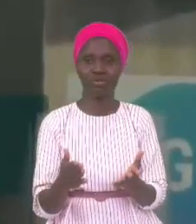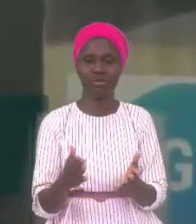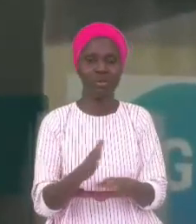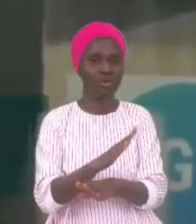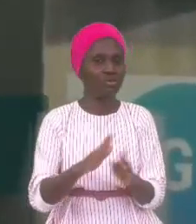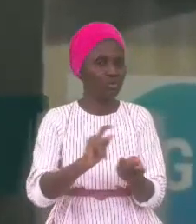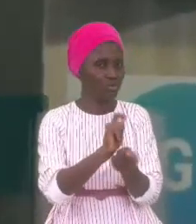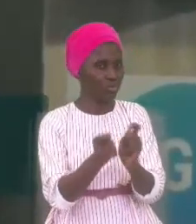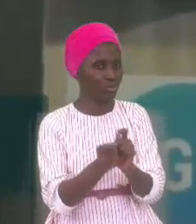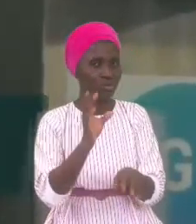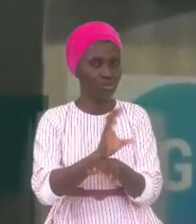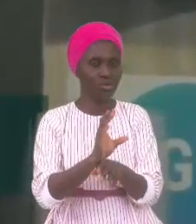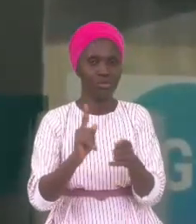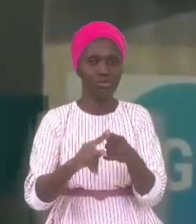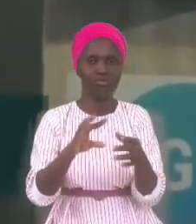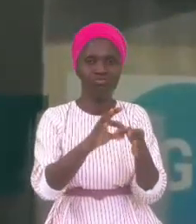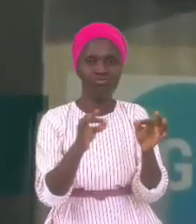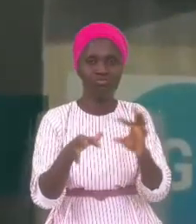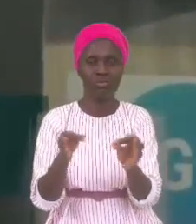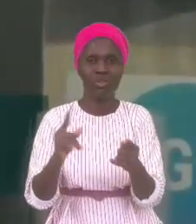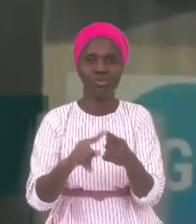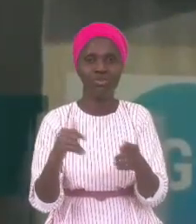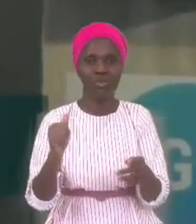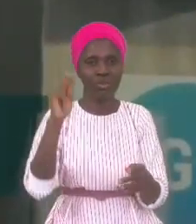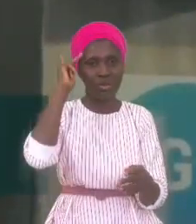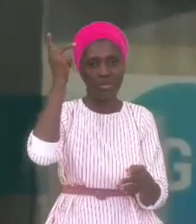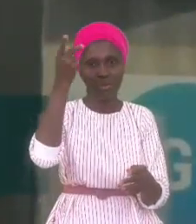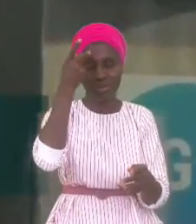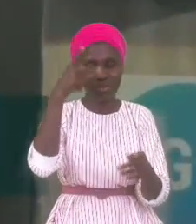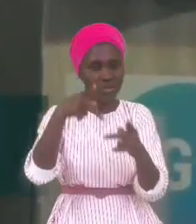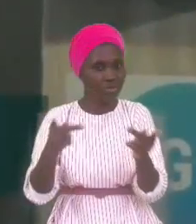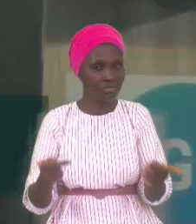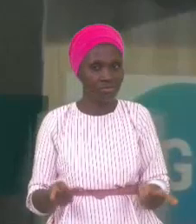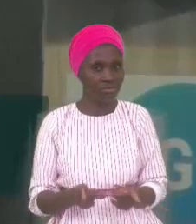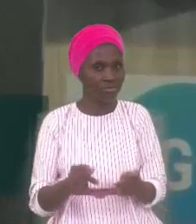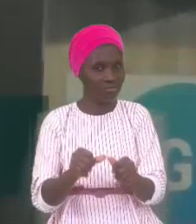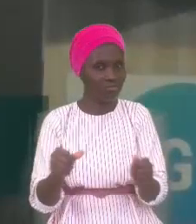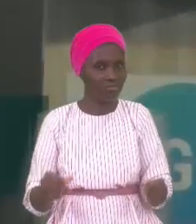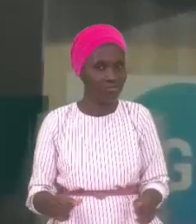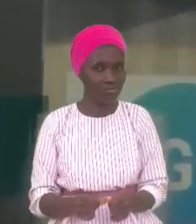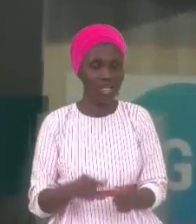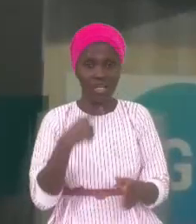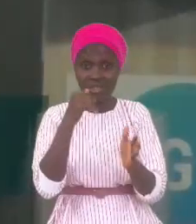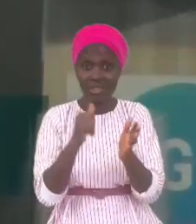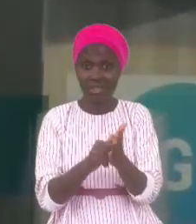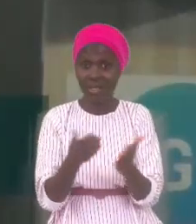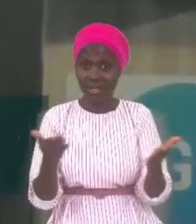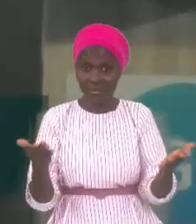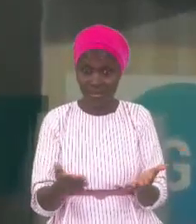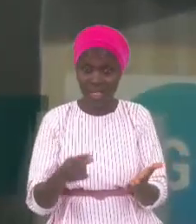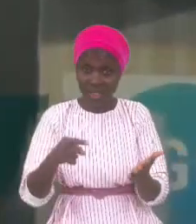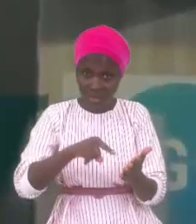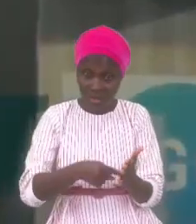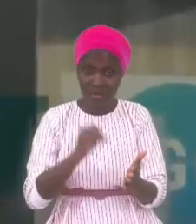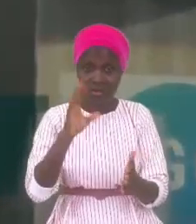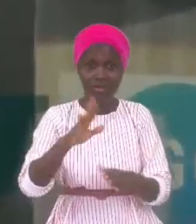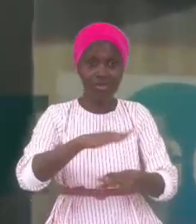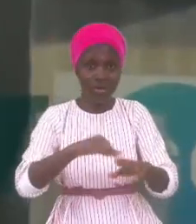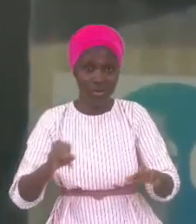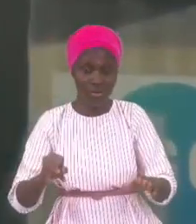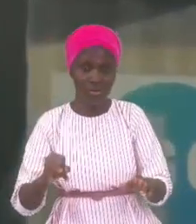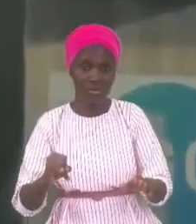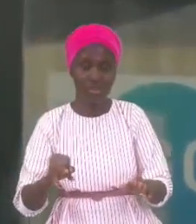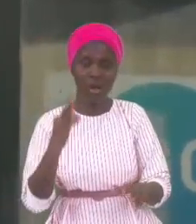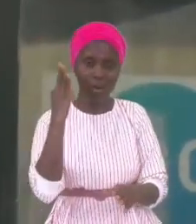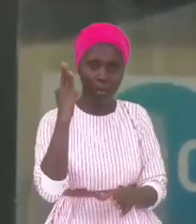church into a political arena. It says, here is your calling, here is your appointment. Preach the word.